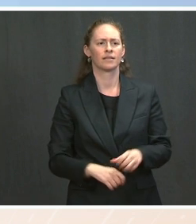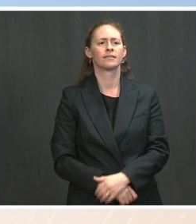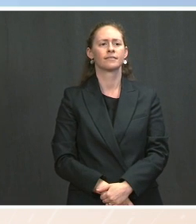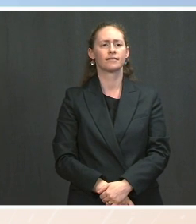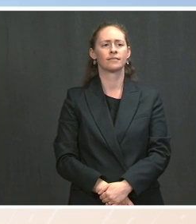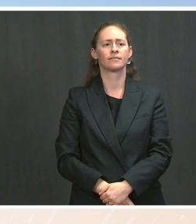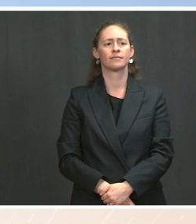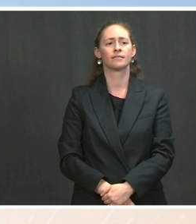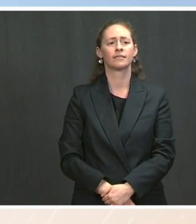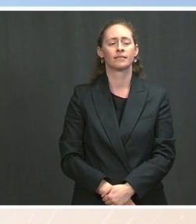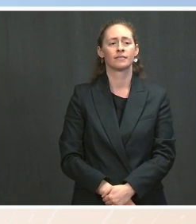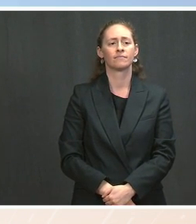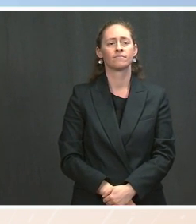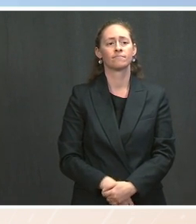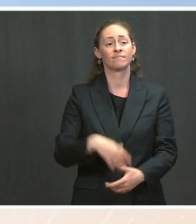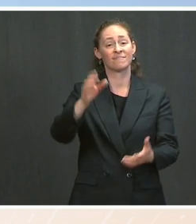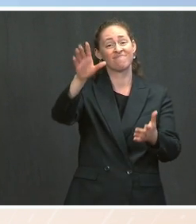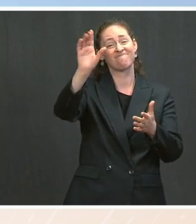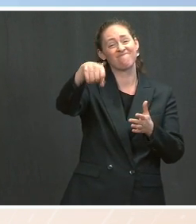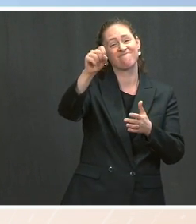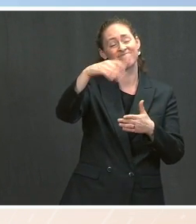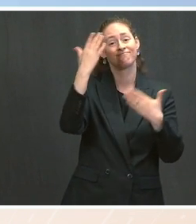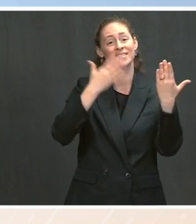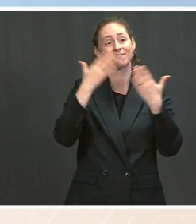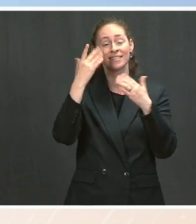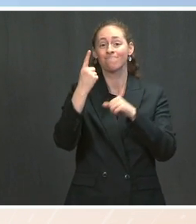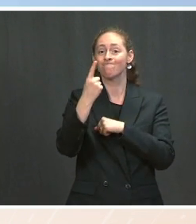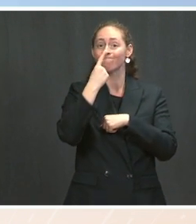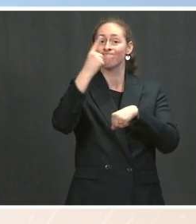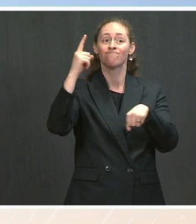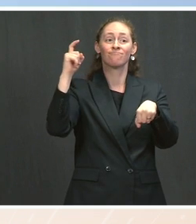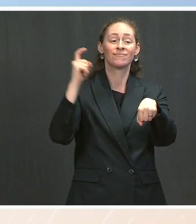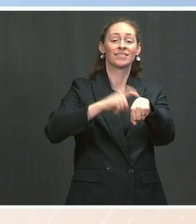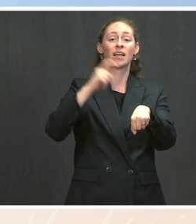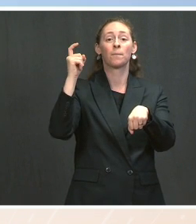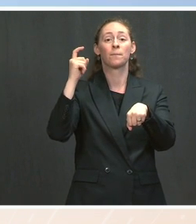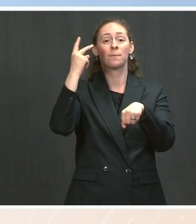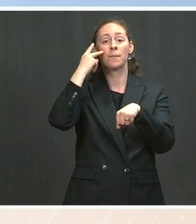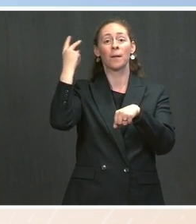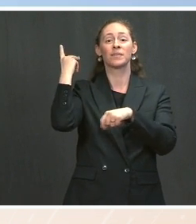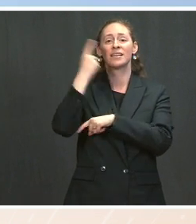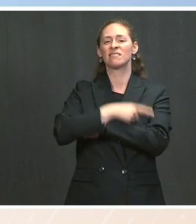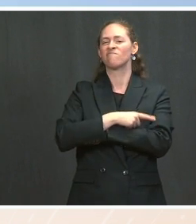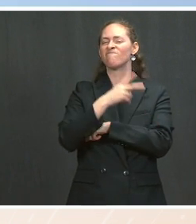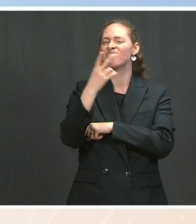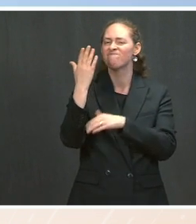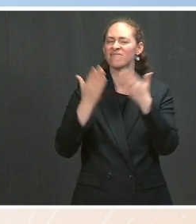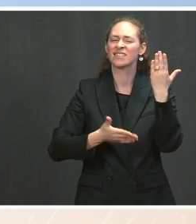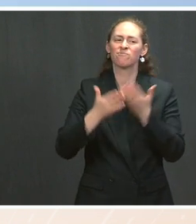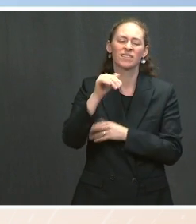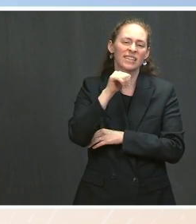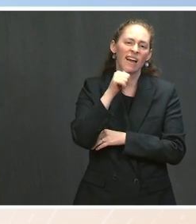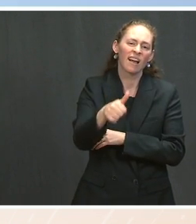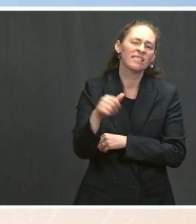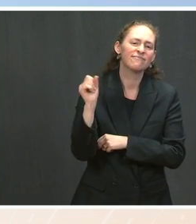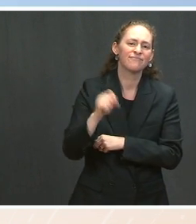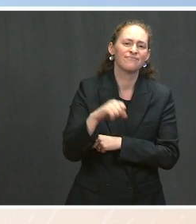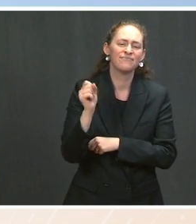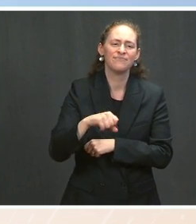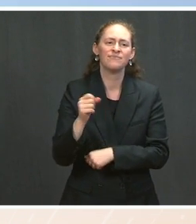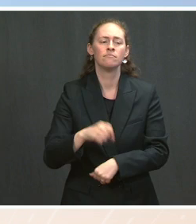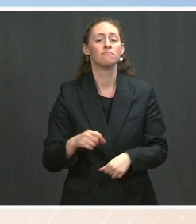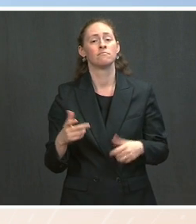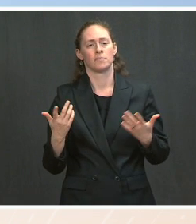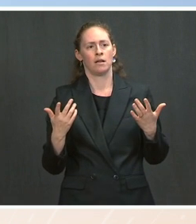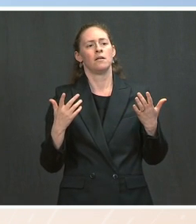timeline that the President outlined in his speech, which he did because he felt it was important to lift it up, to be bold and ambitious